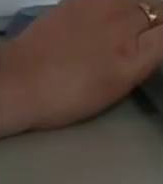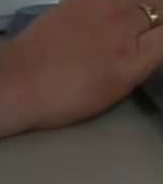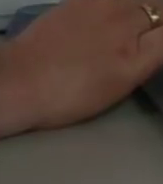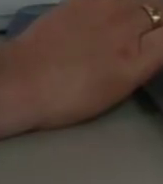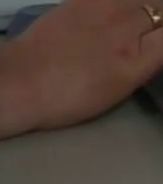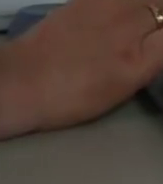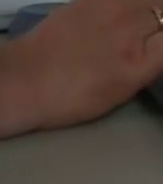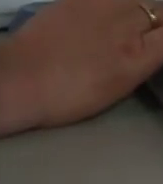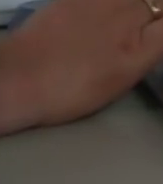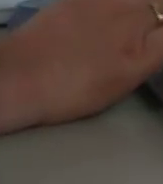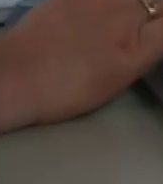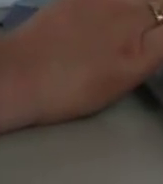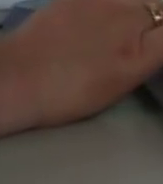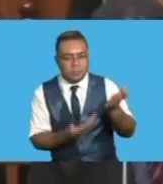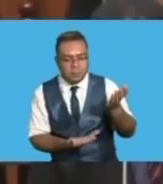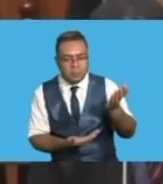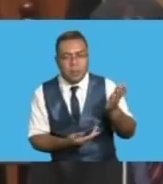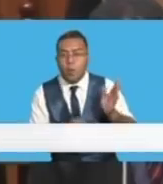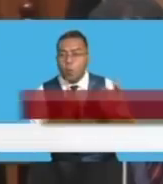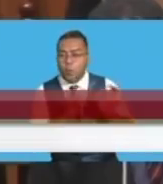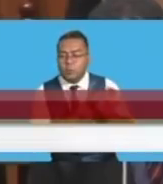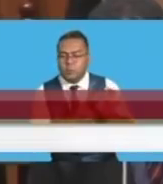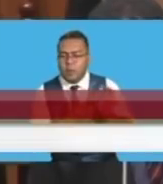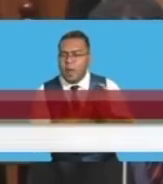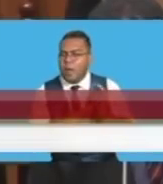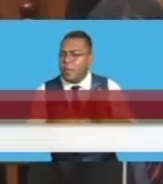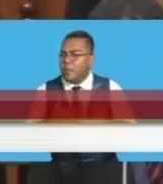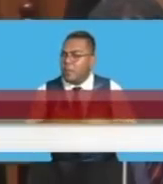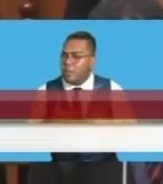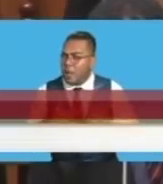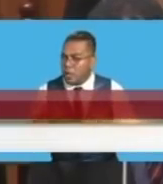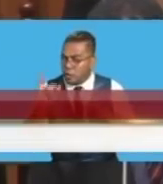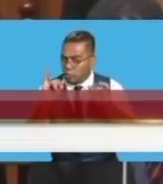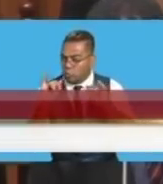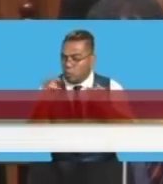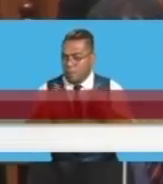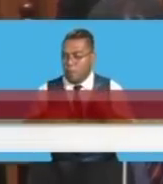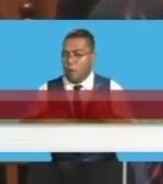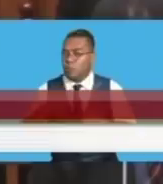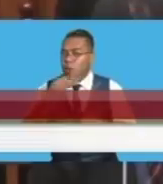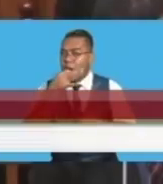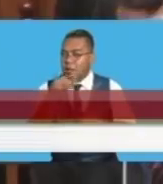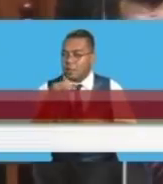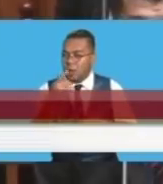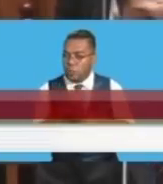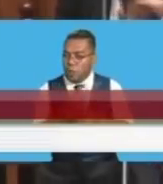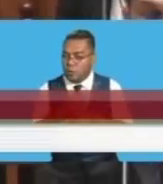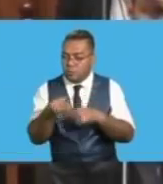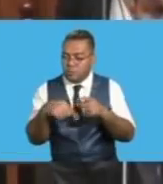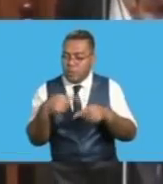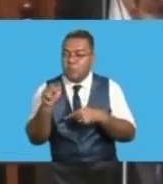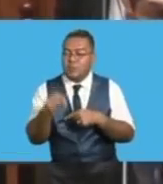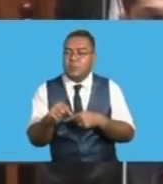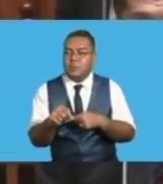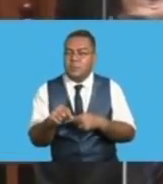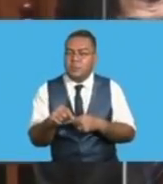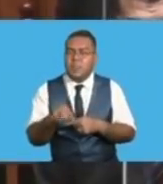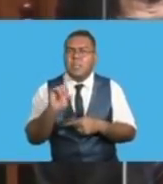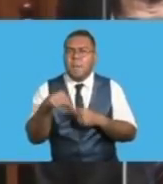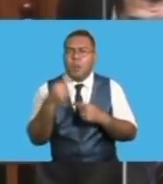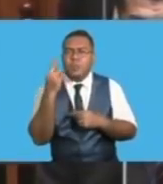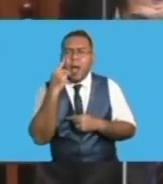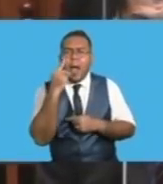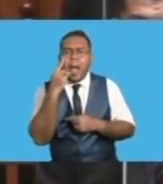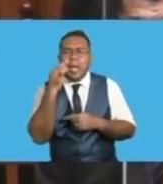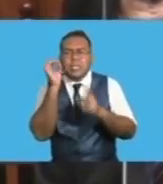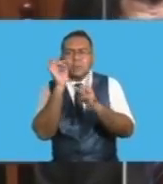if any of them were eye specialists. The issue that I would like to ask is about eye specialists. Are